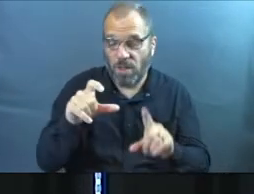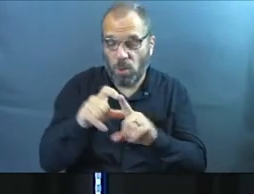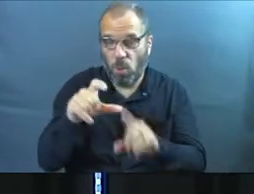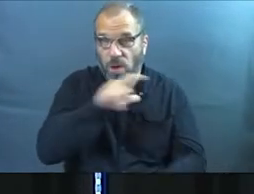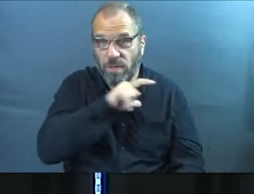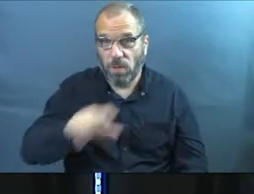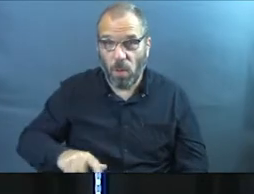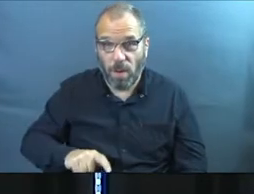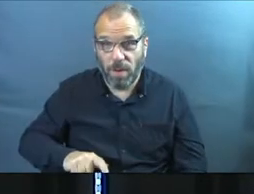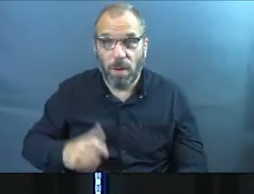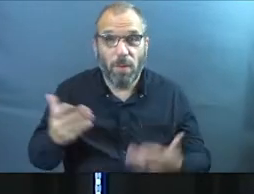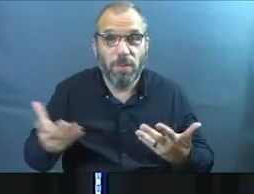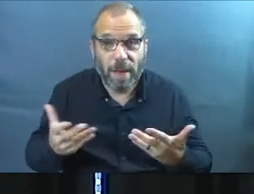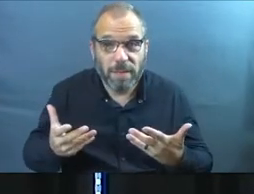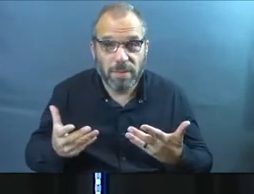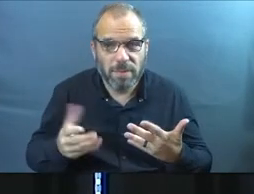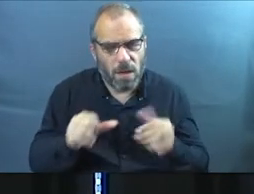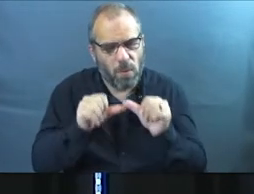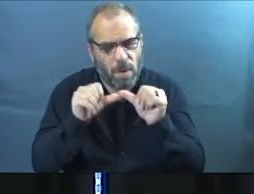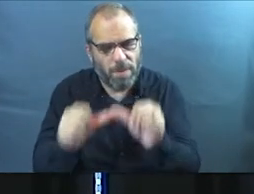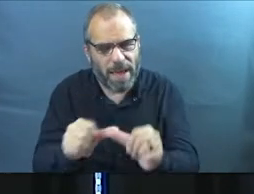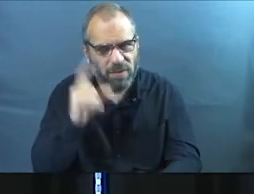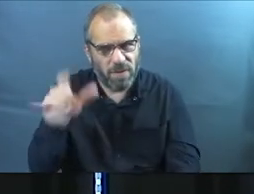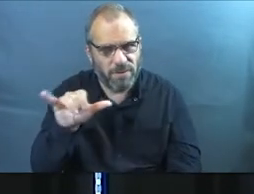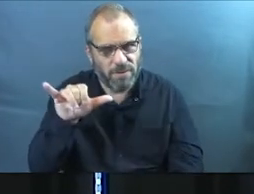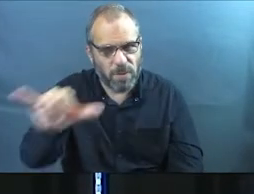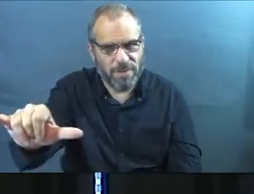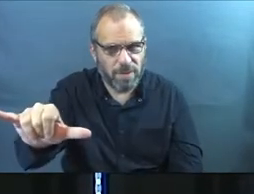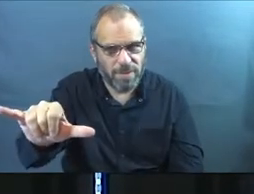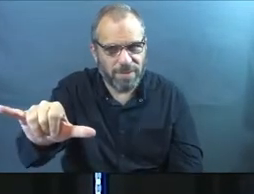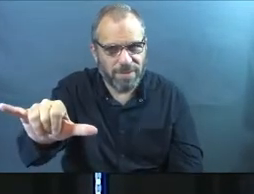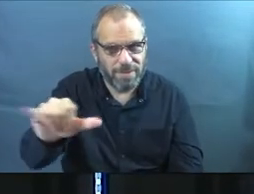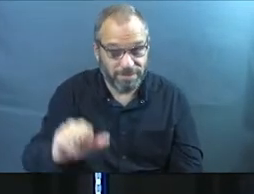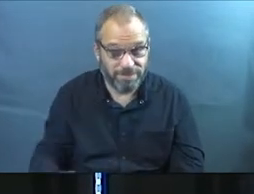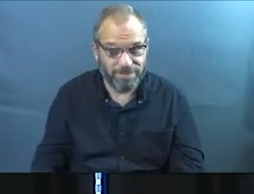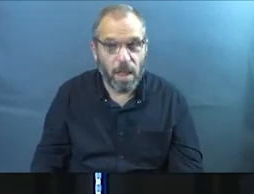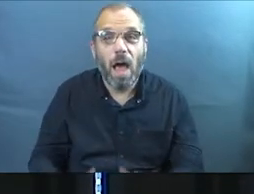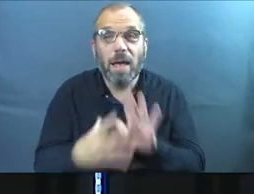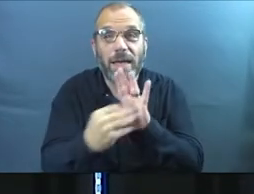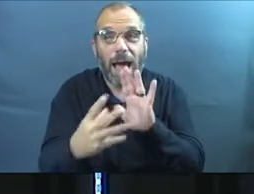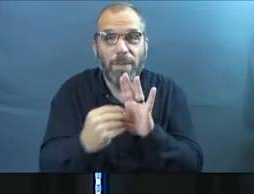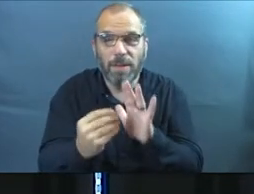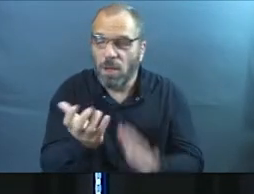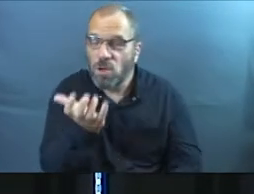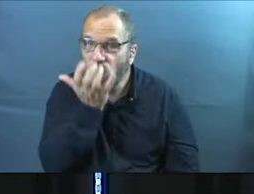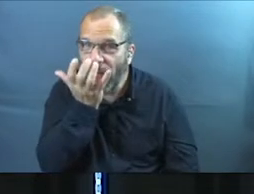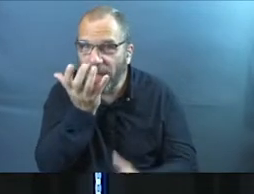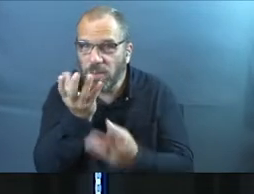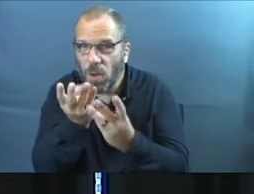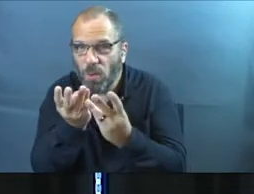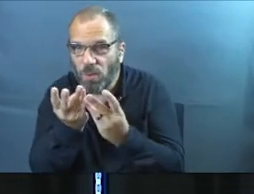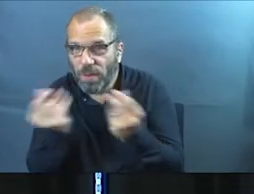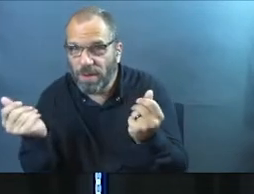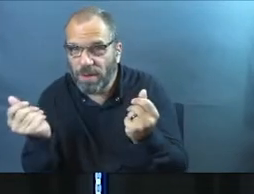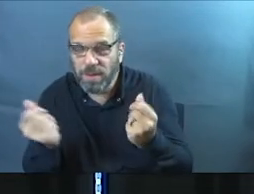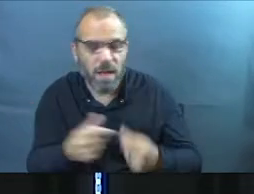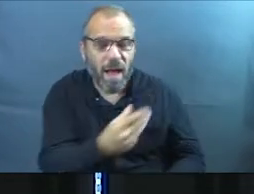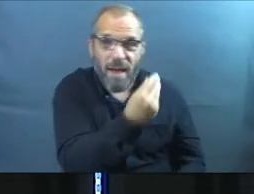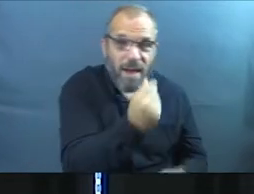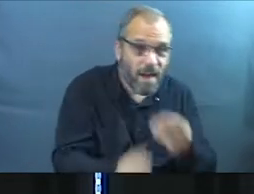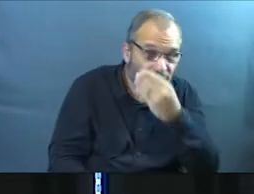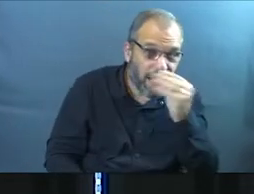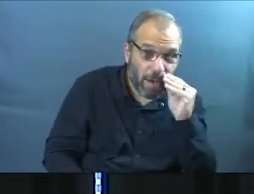word of the Lord remains forever. The grass withers and the